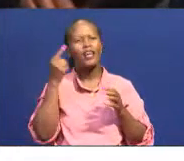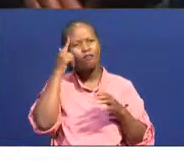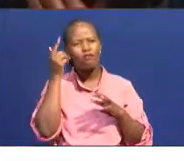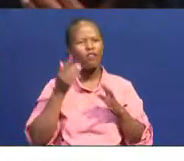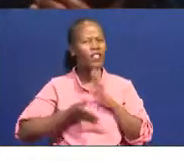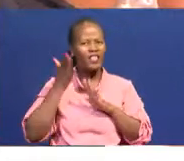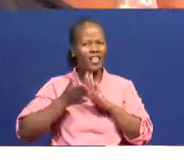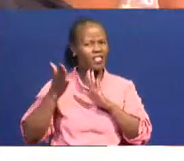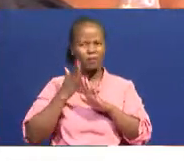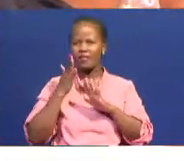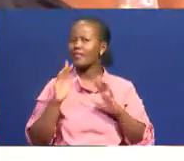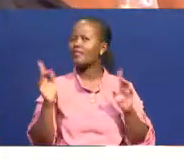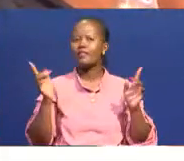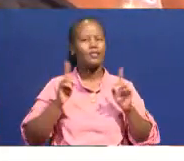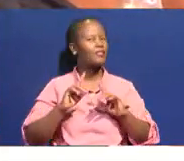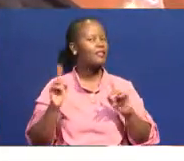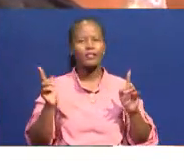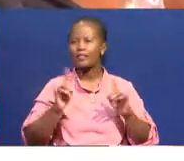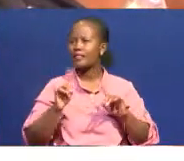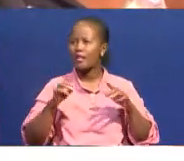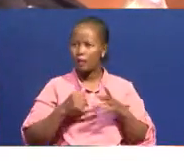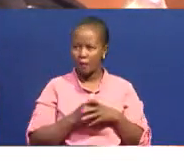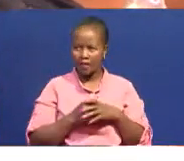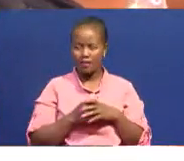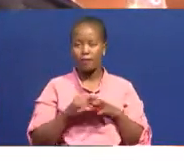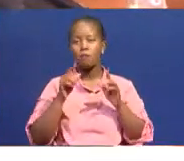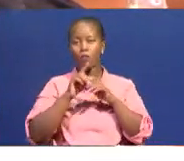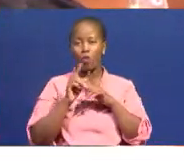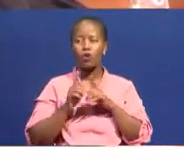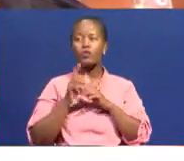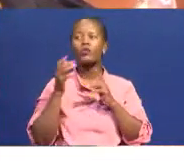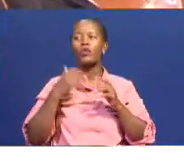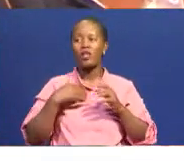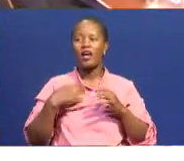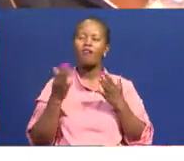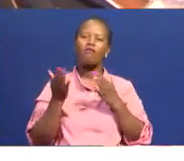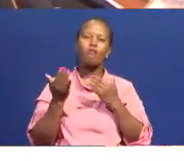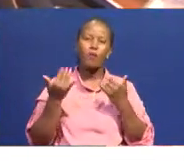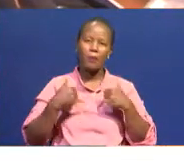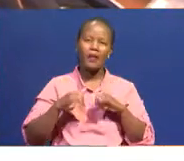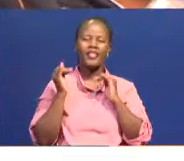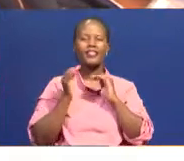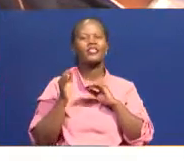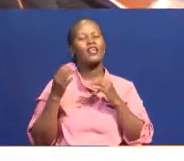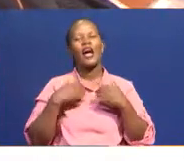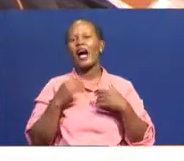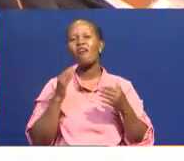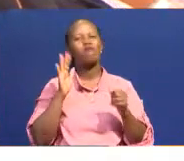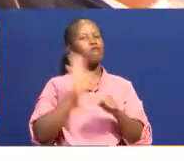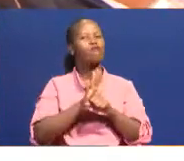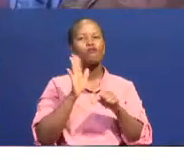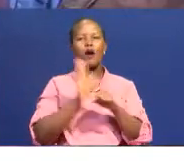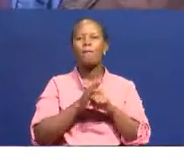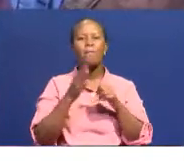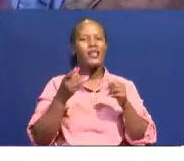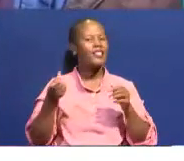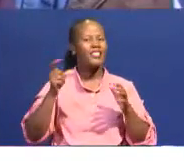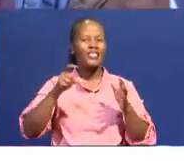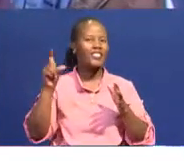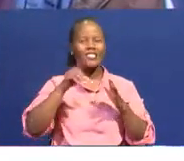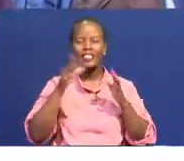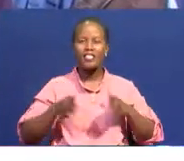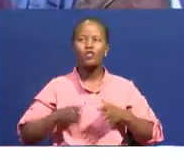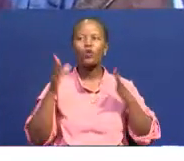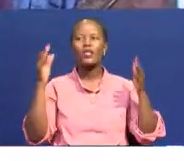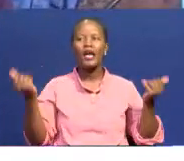matter of concern. Clerics in the region have, however, sought a divine intervention over the increased road accidents. Kaweze